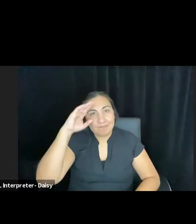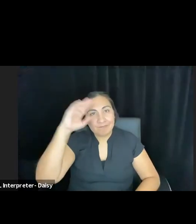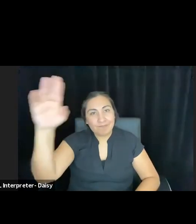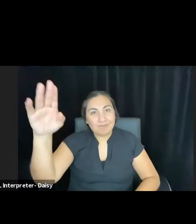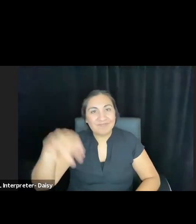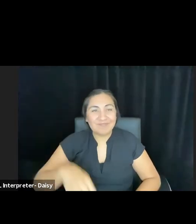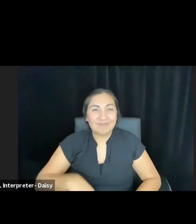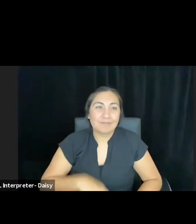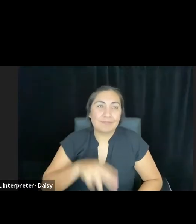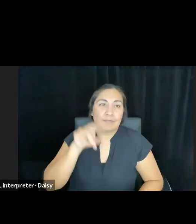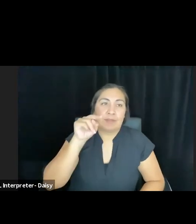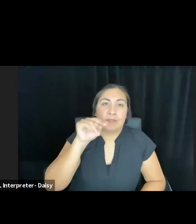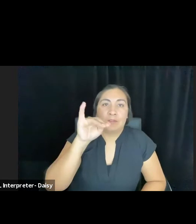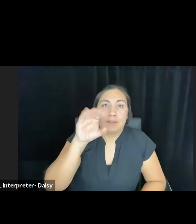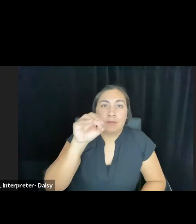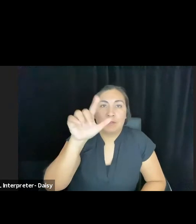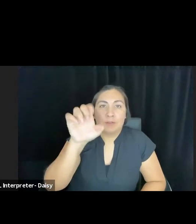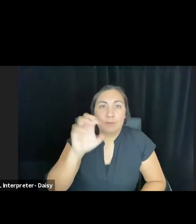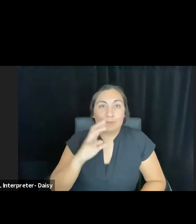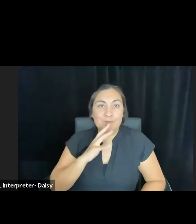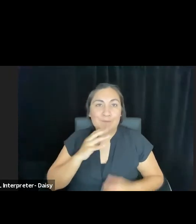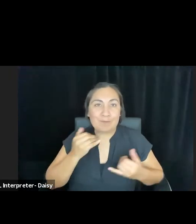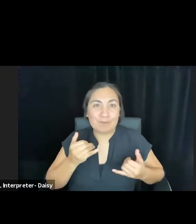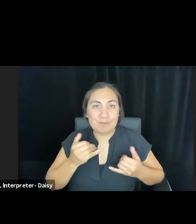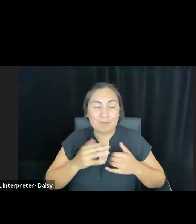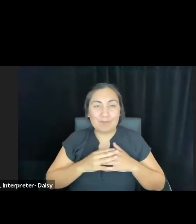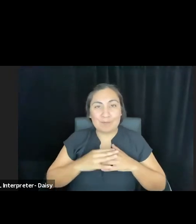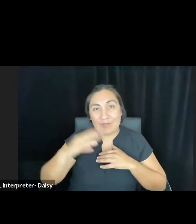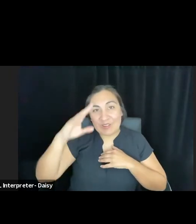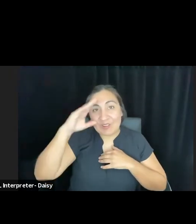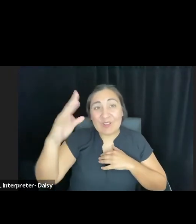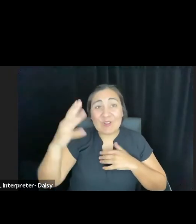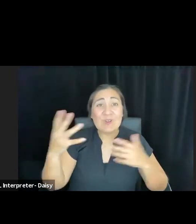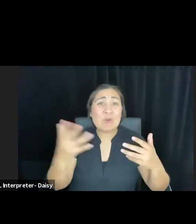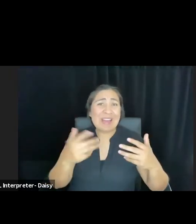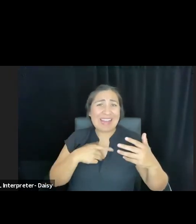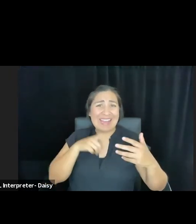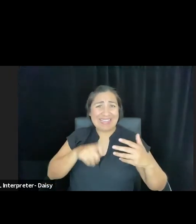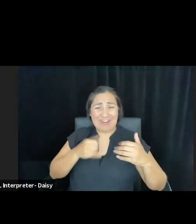What I needed right now was all of you. So thank you.